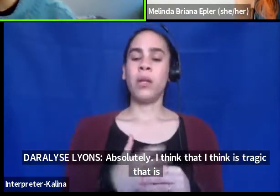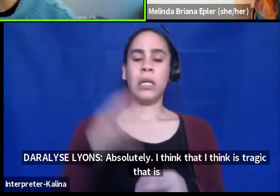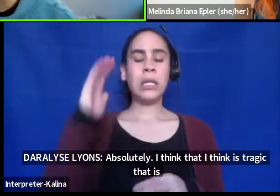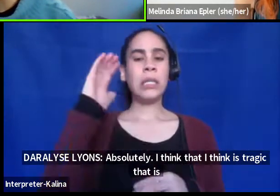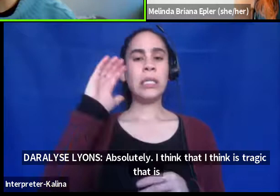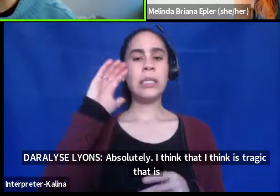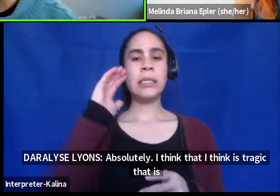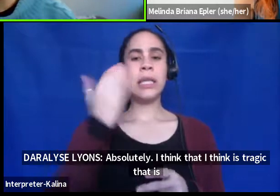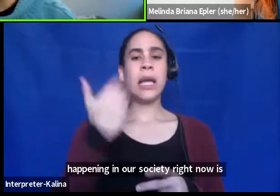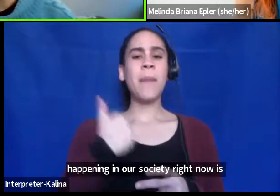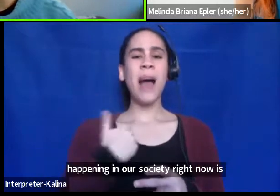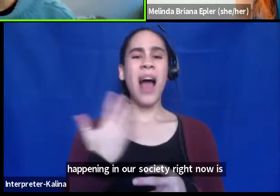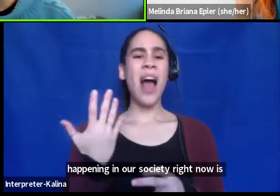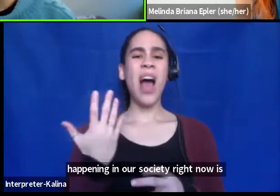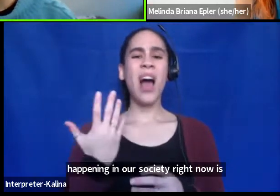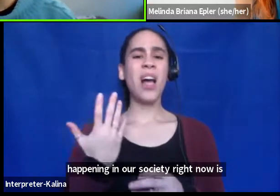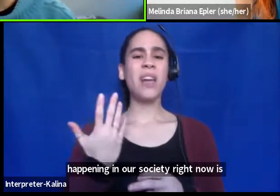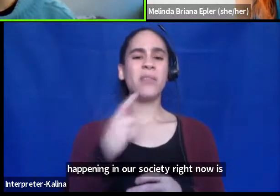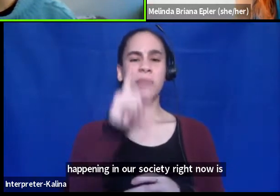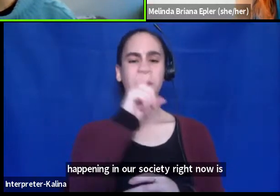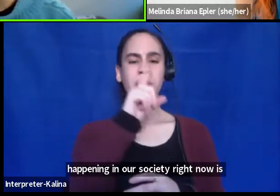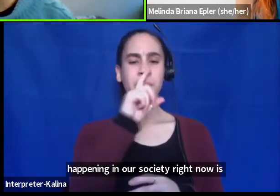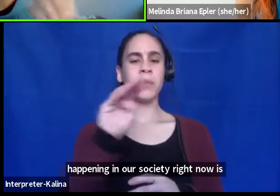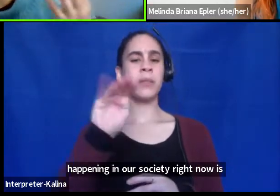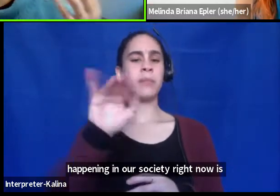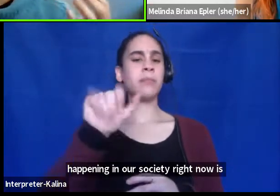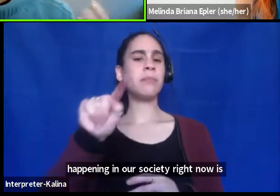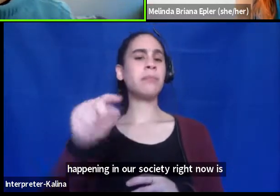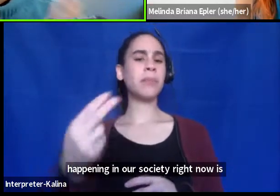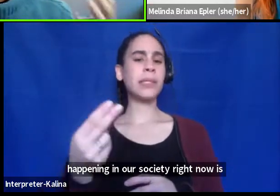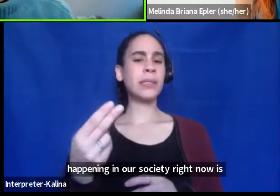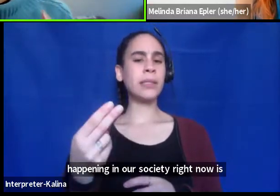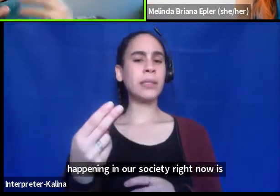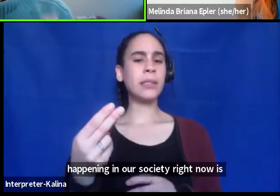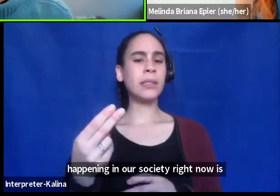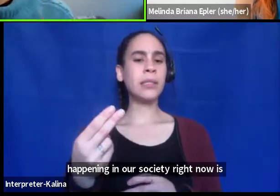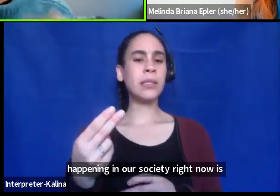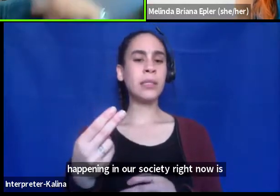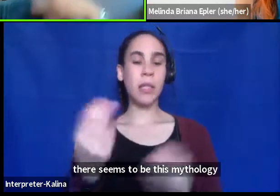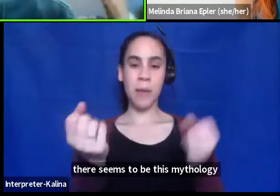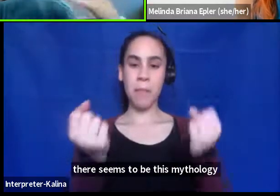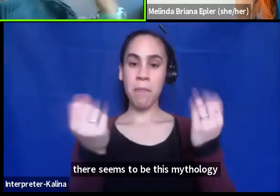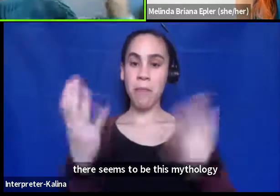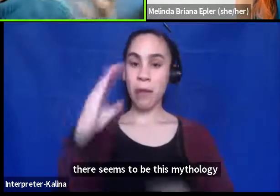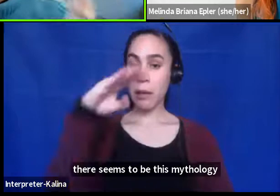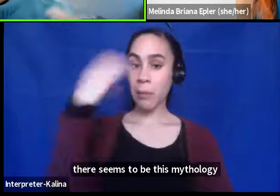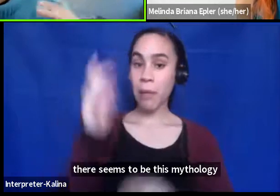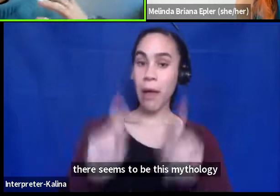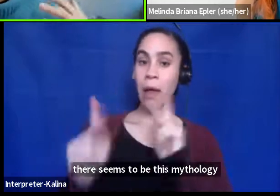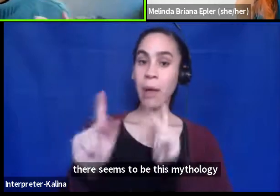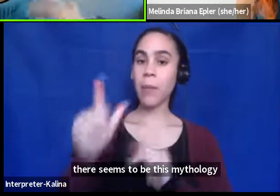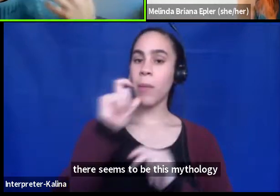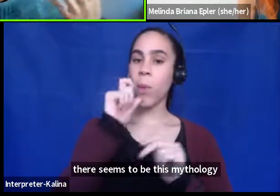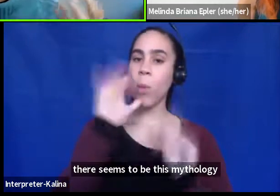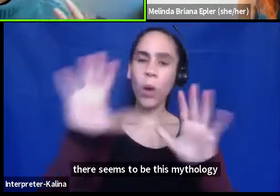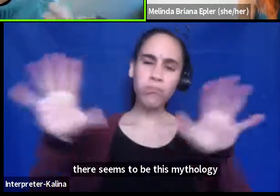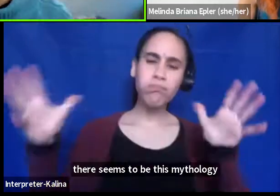this mythology that there are a lot of like Black individuals being sort of like lifted up,